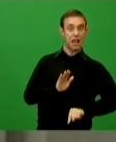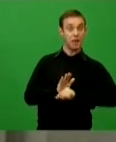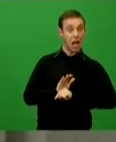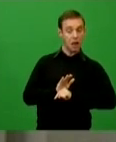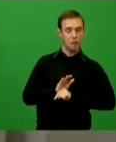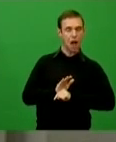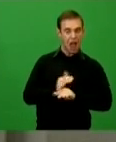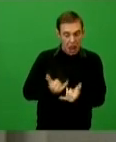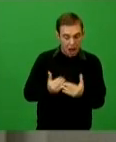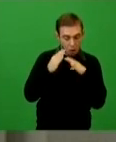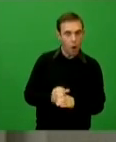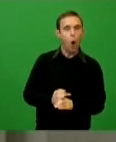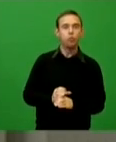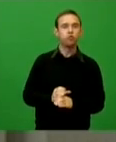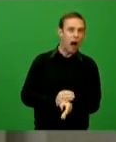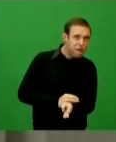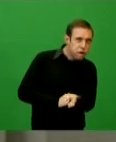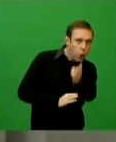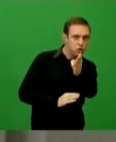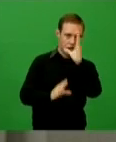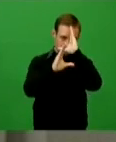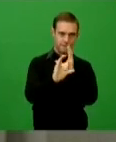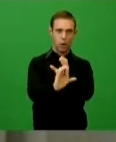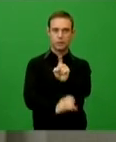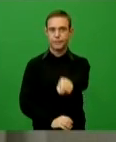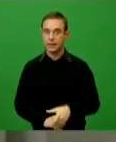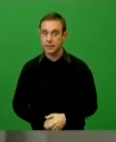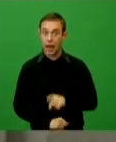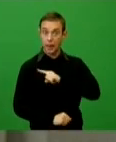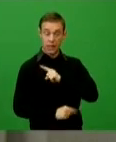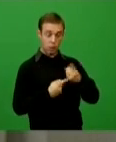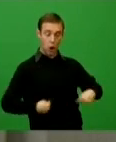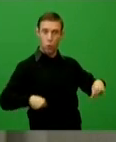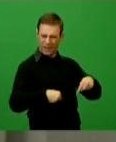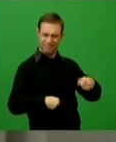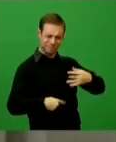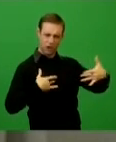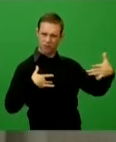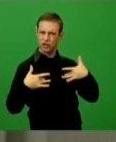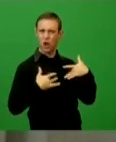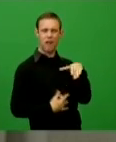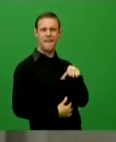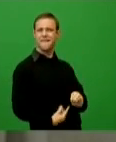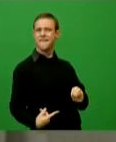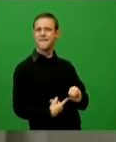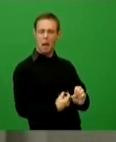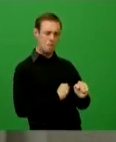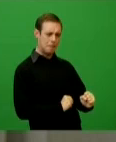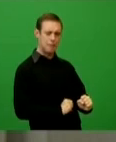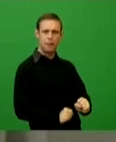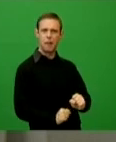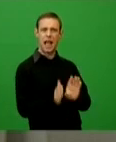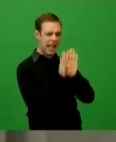its policy settings. The MPC remains concerned about the elevated level of